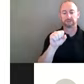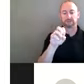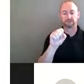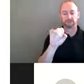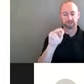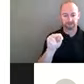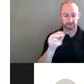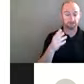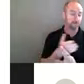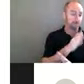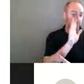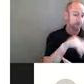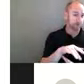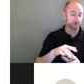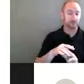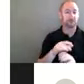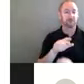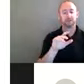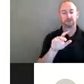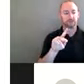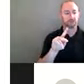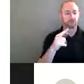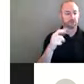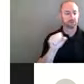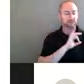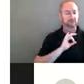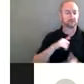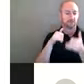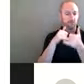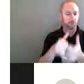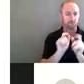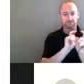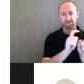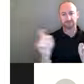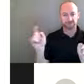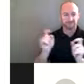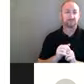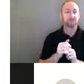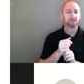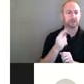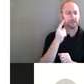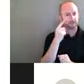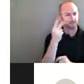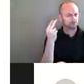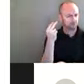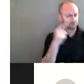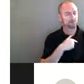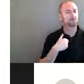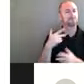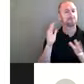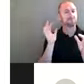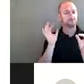we have KGS Staff Awards. So a couple of years ago, I think 2 years ago, we decided